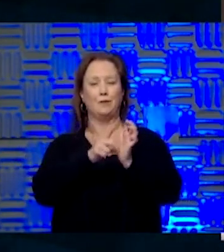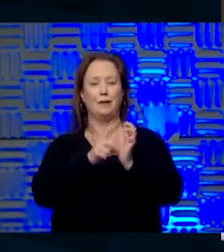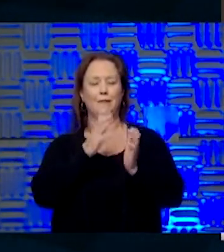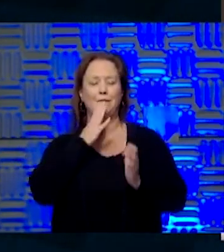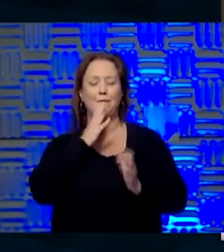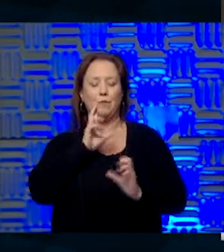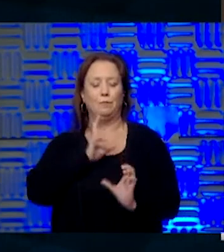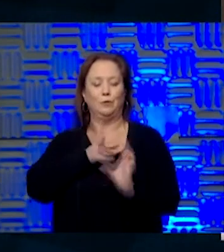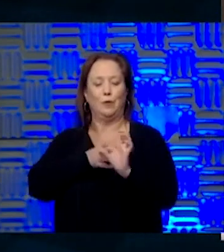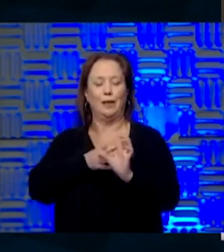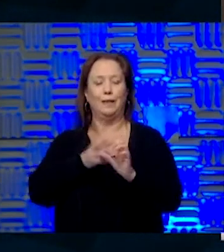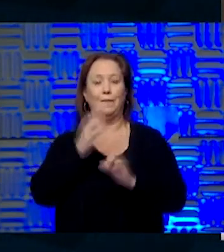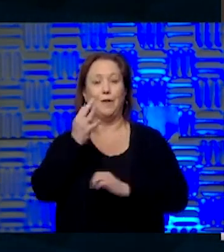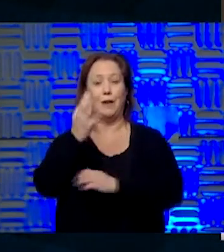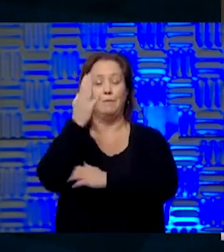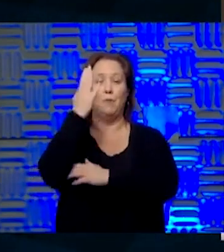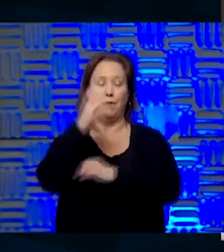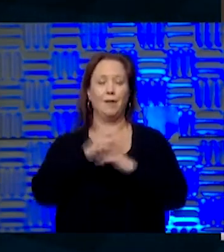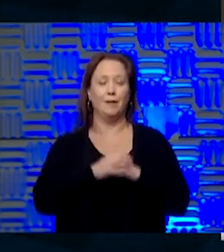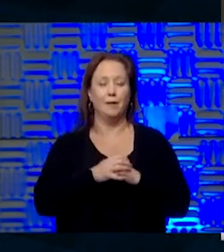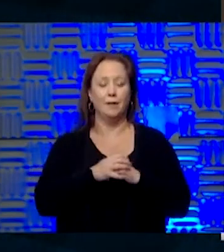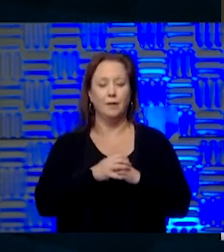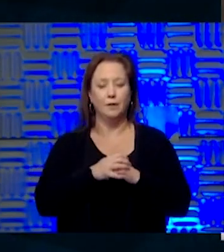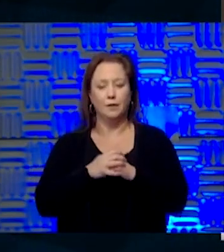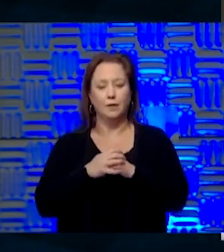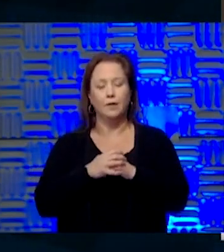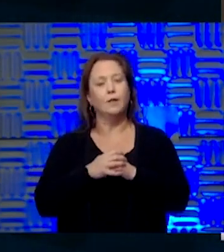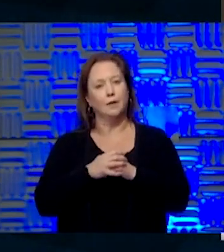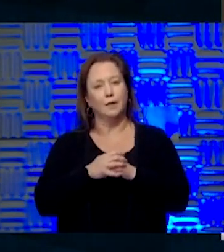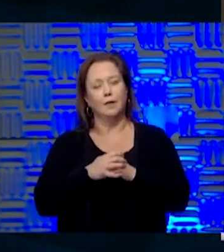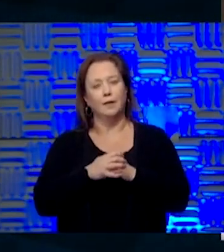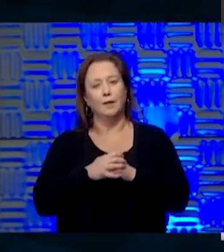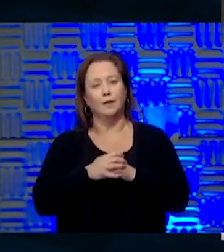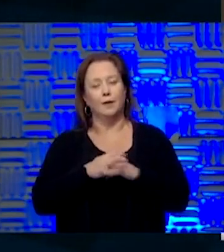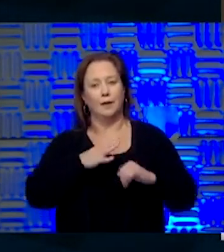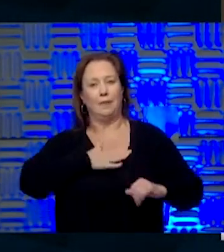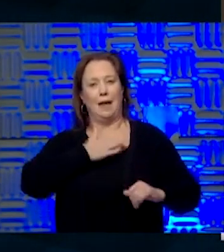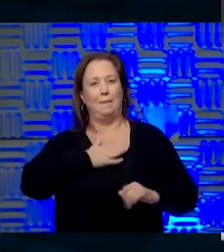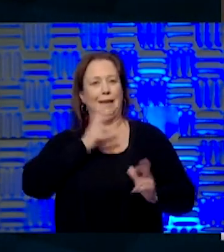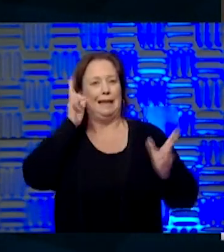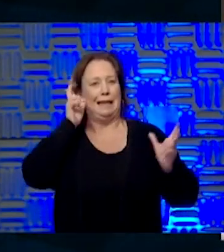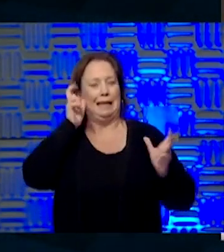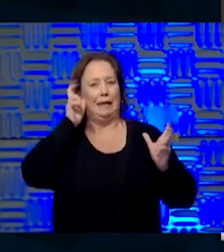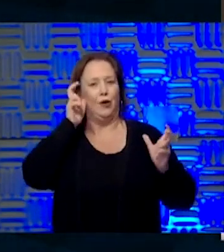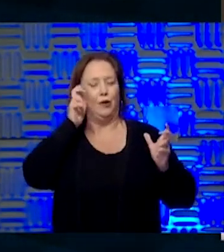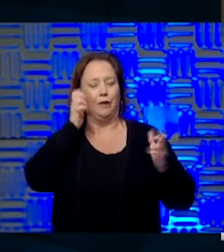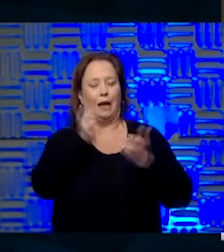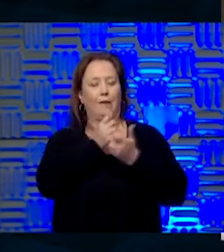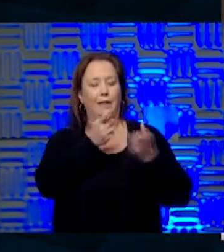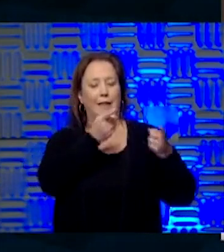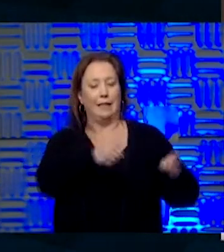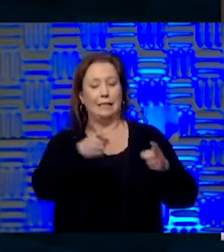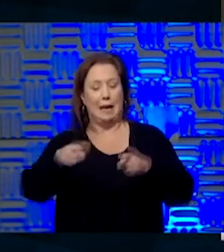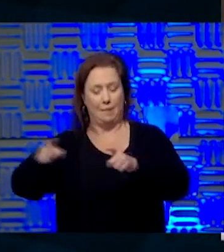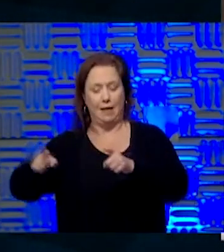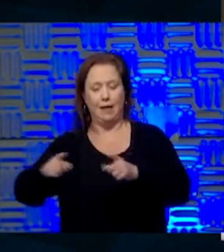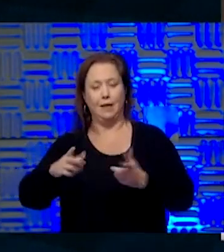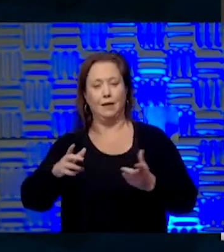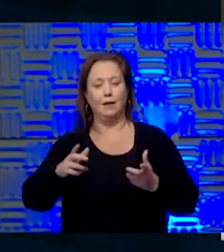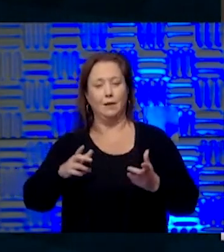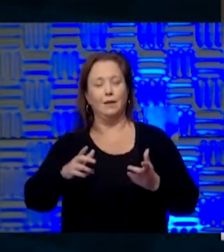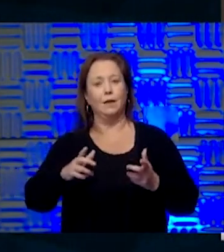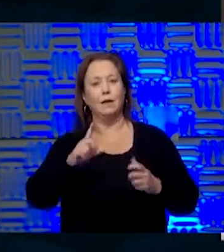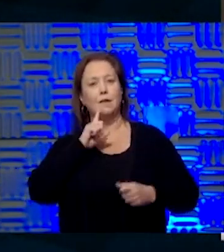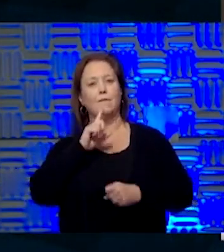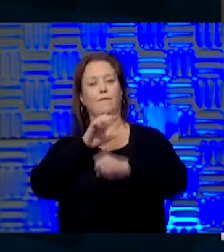morning. It is pleasing to hear of what you say is taking place, pleasing to be at least